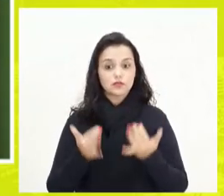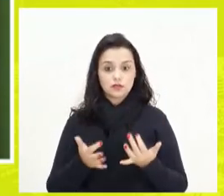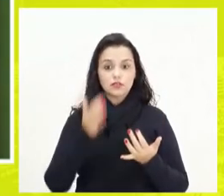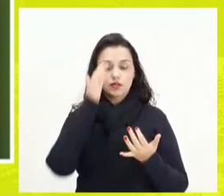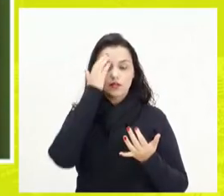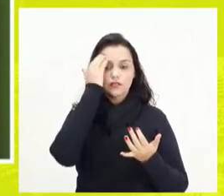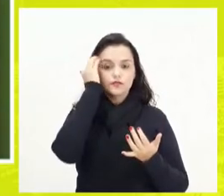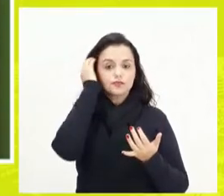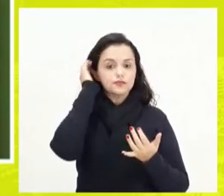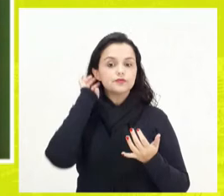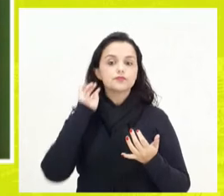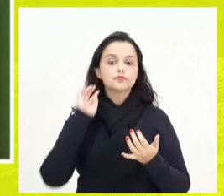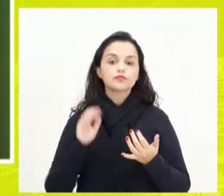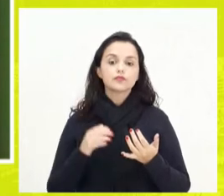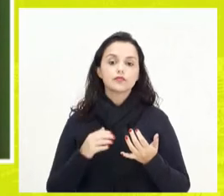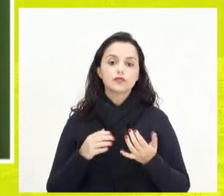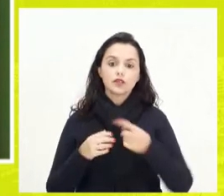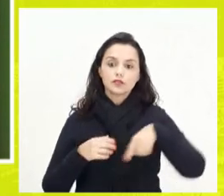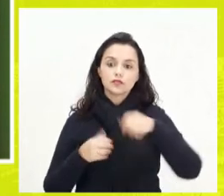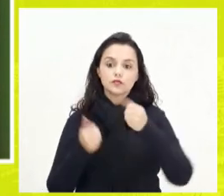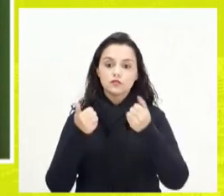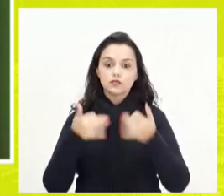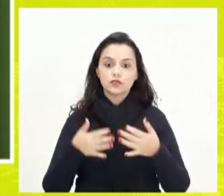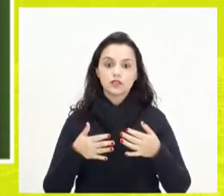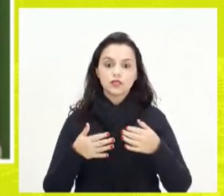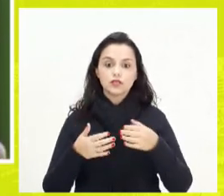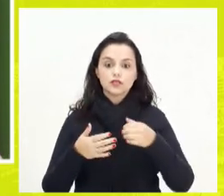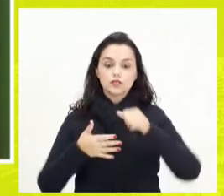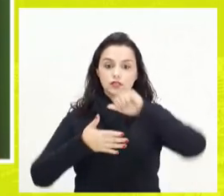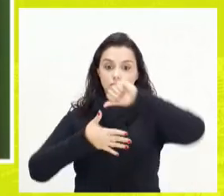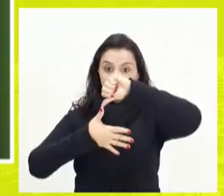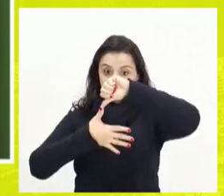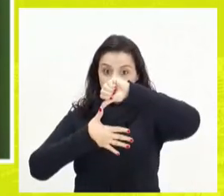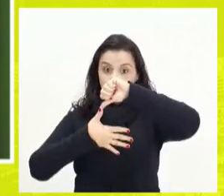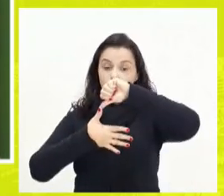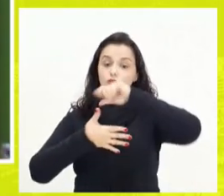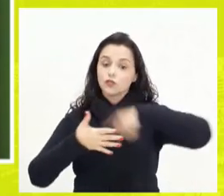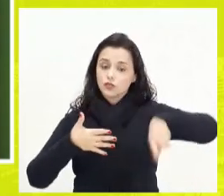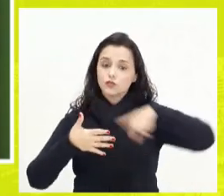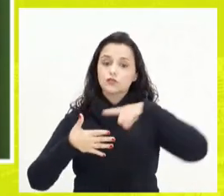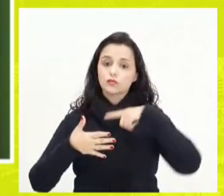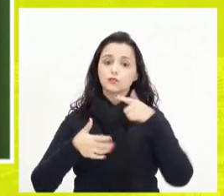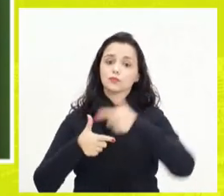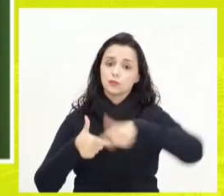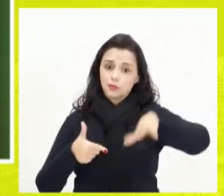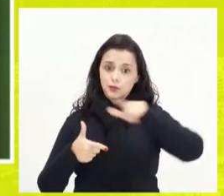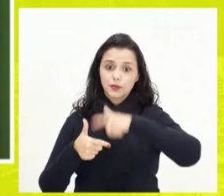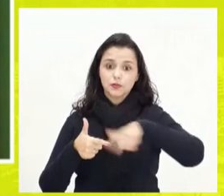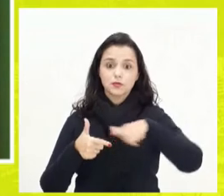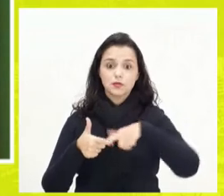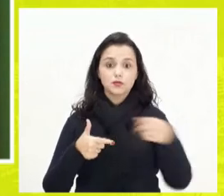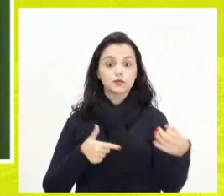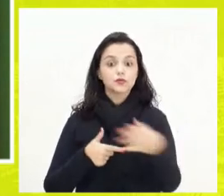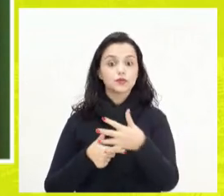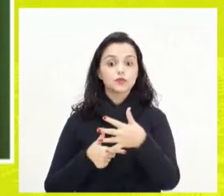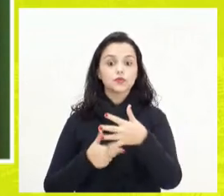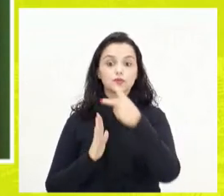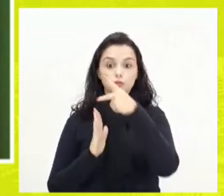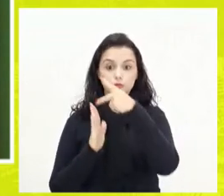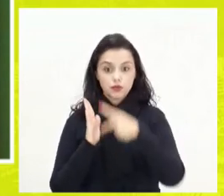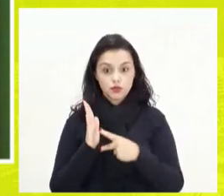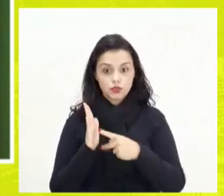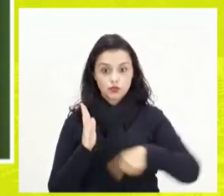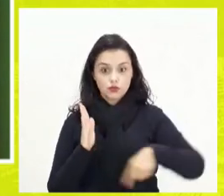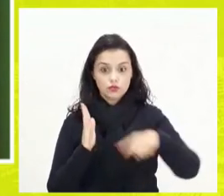of their saying not all and in this sense i need to mention that in latin america we have this